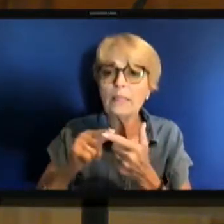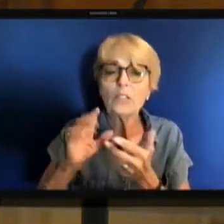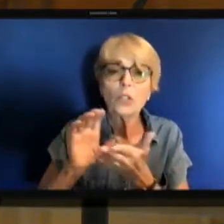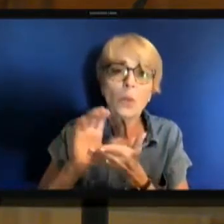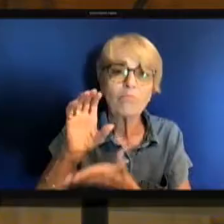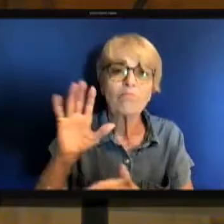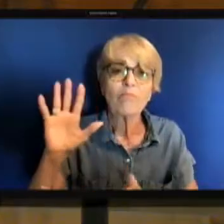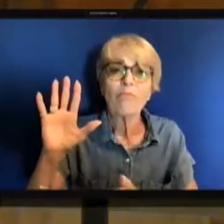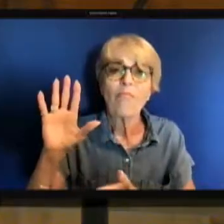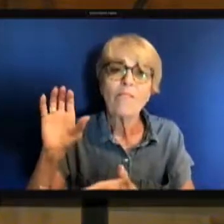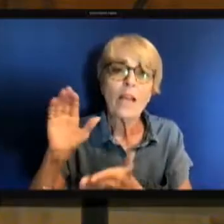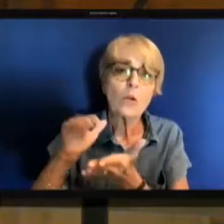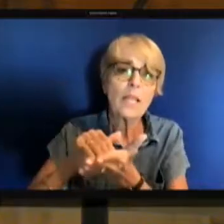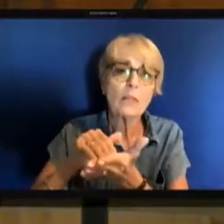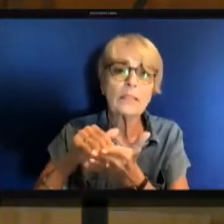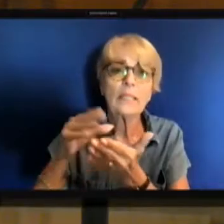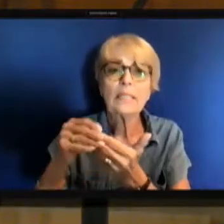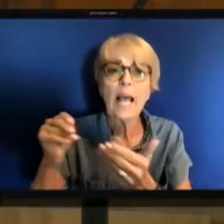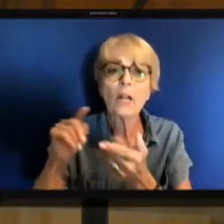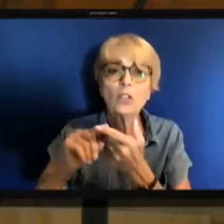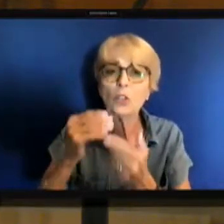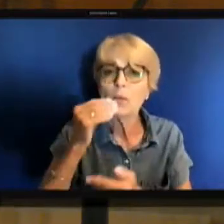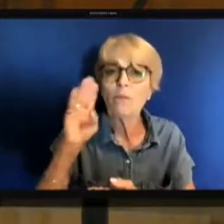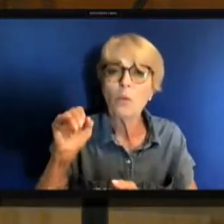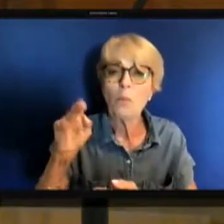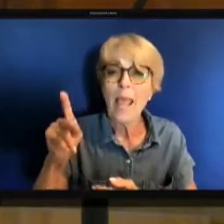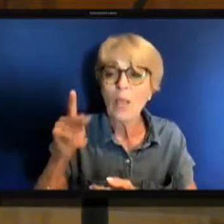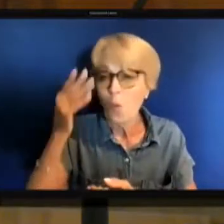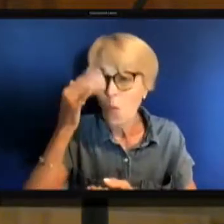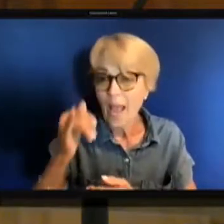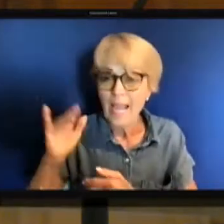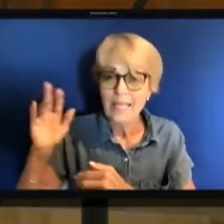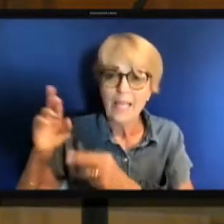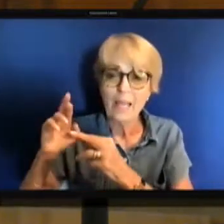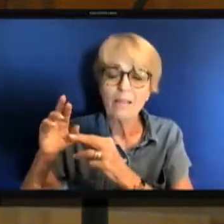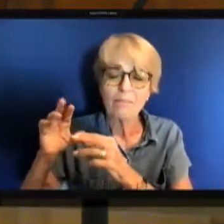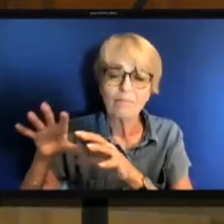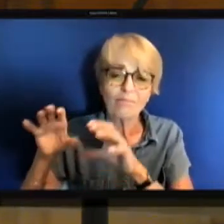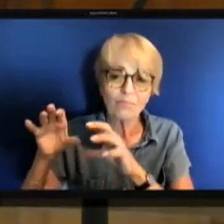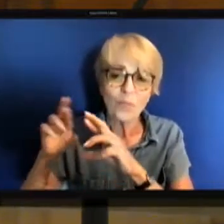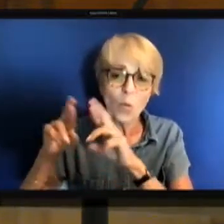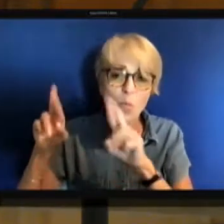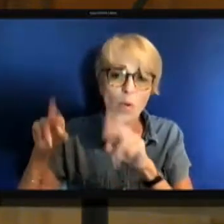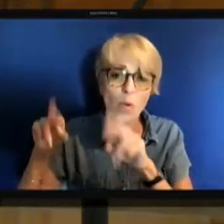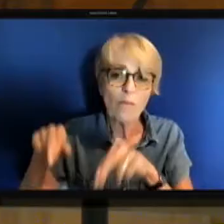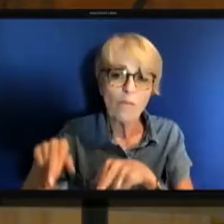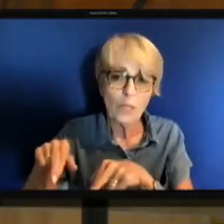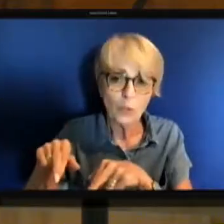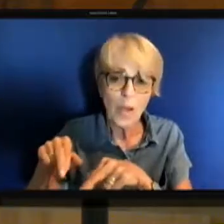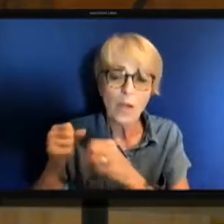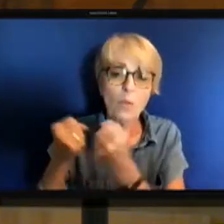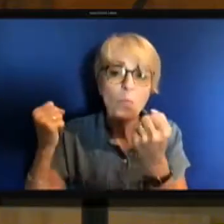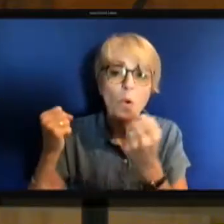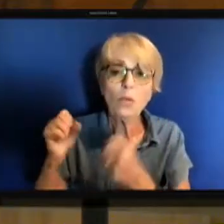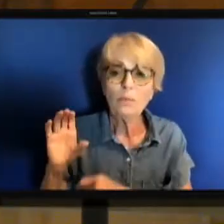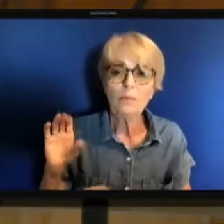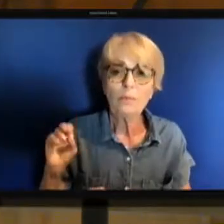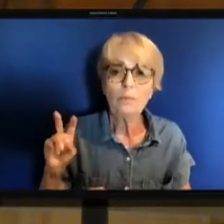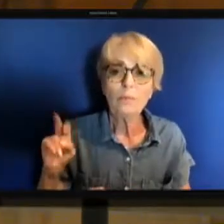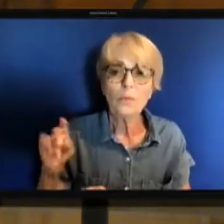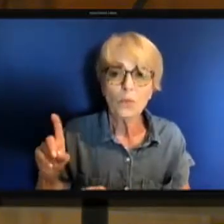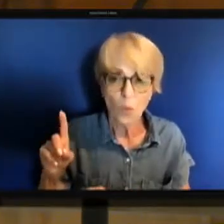$500,000 to the food bank because their refrigerator just broke, and these are COVID relief funds, and we have hungry